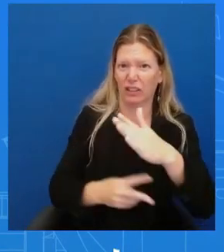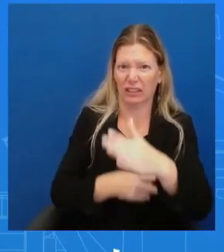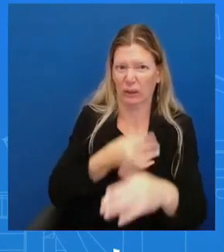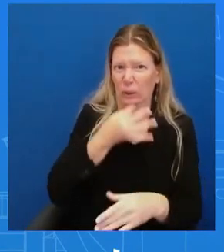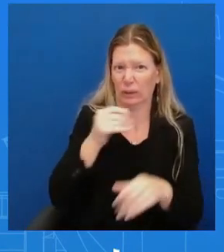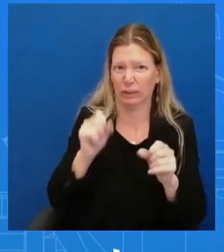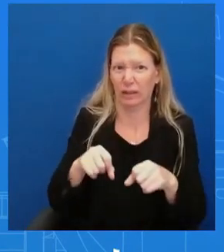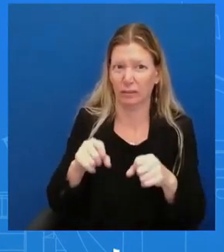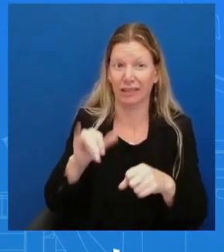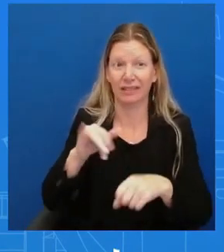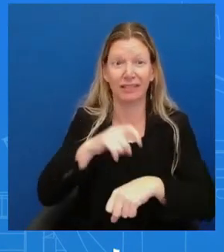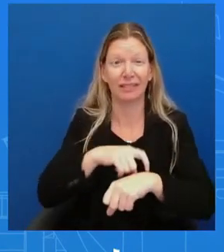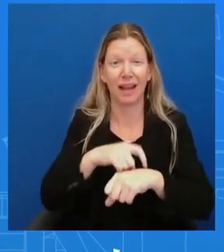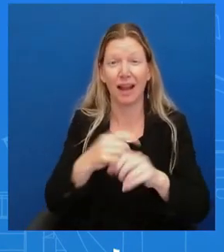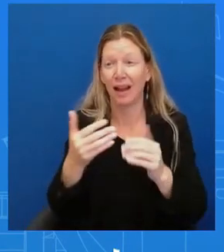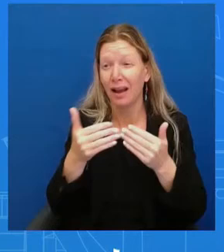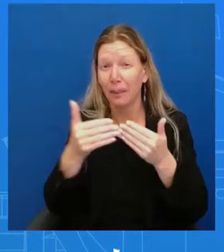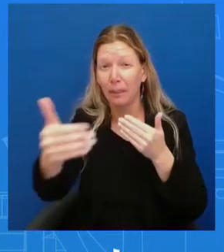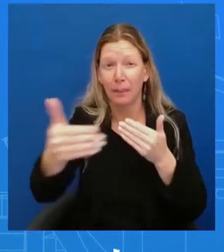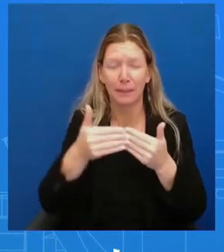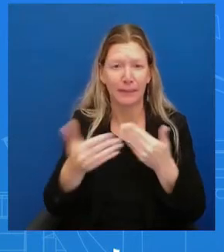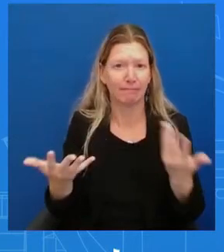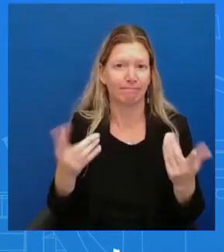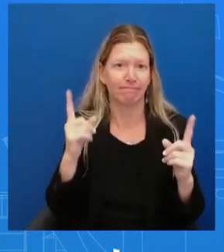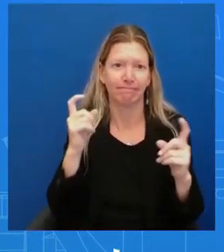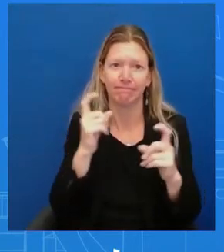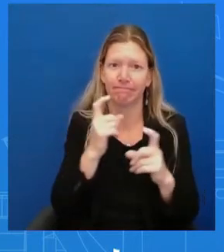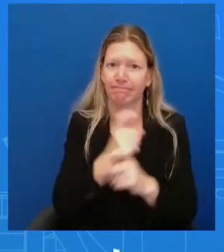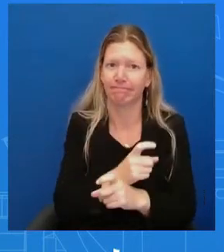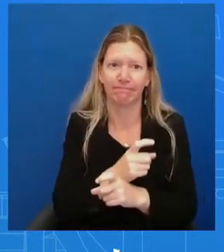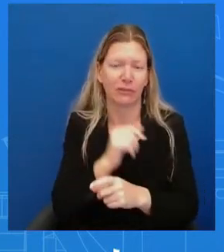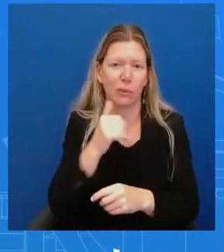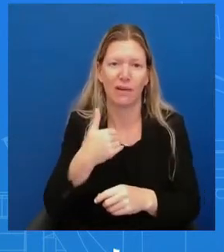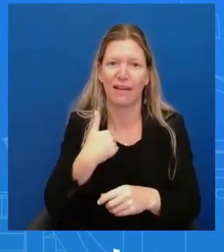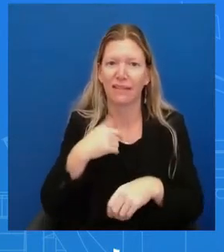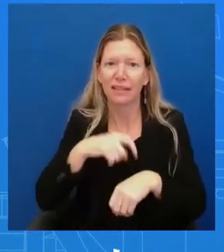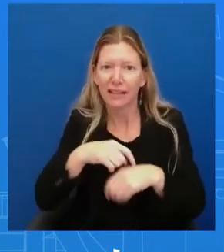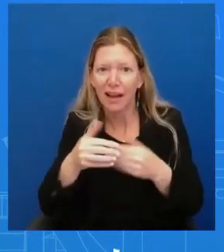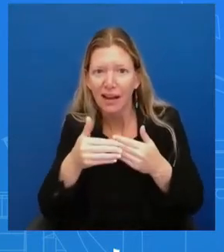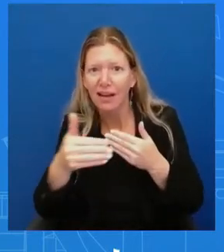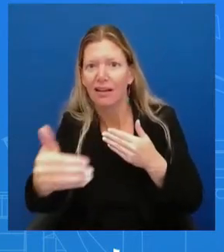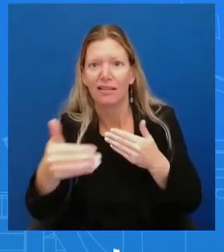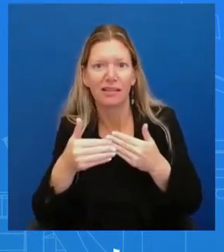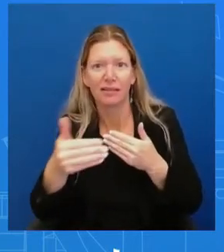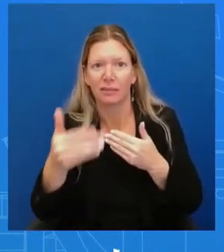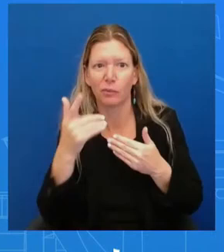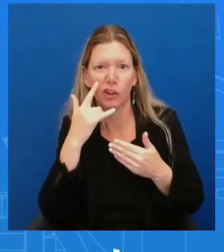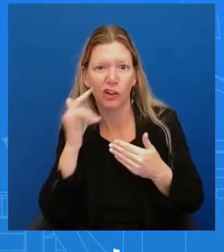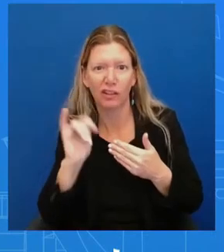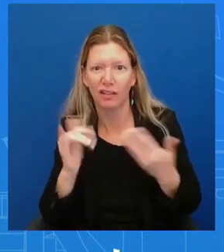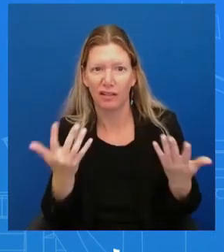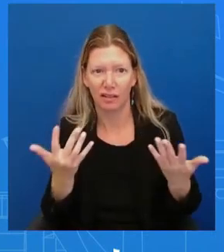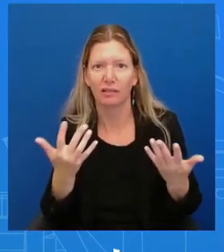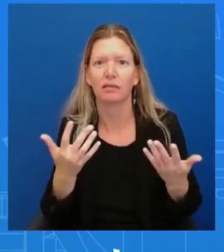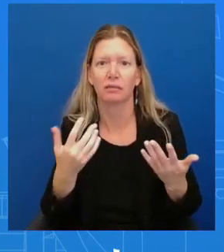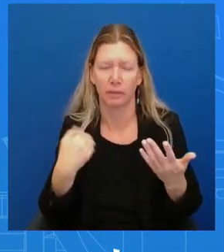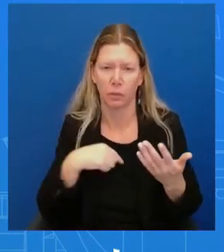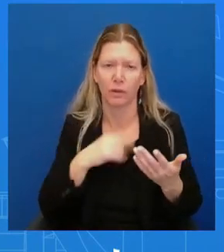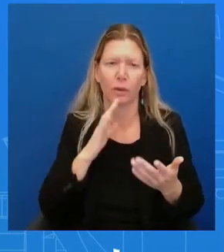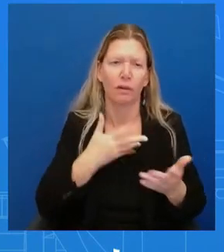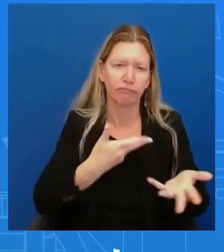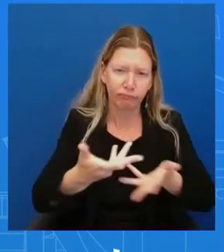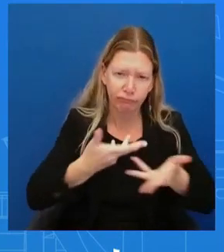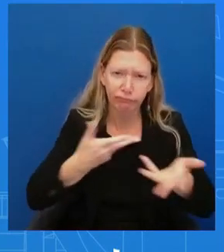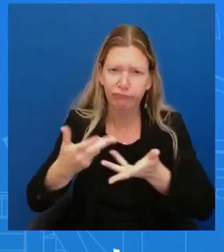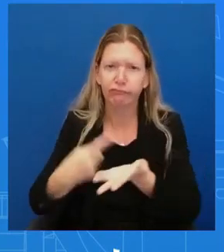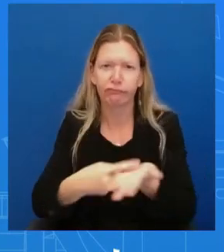on that. Look, we're going to have conversations with congressional members. We're going to certainly talk to them on what else is needed.